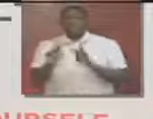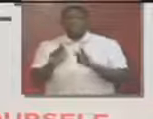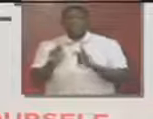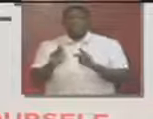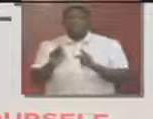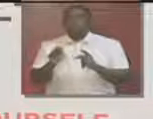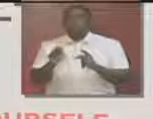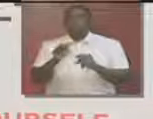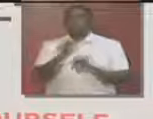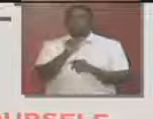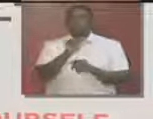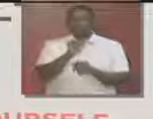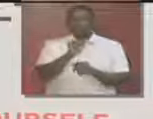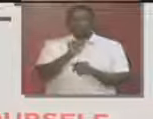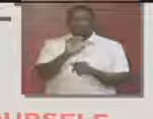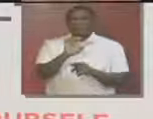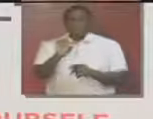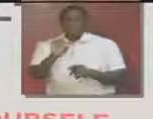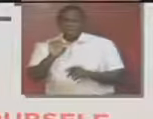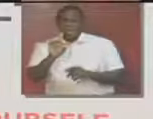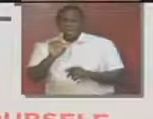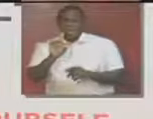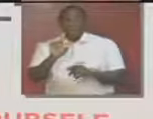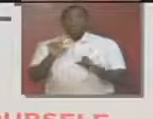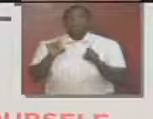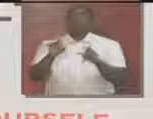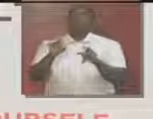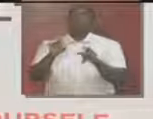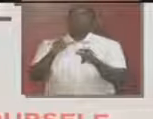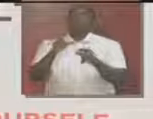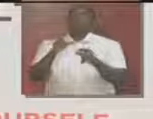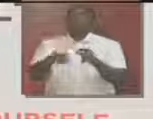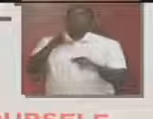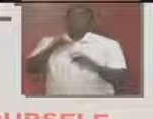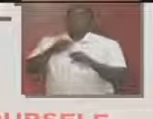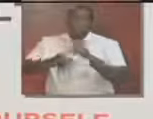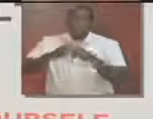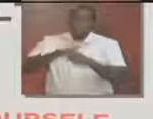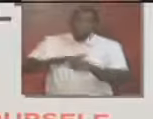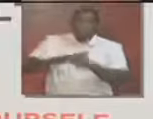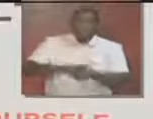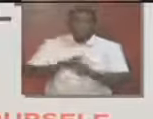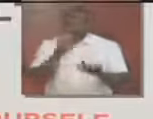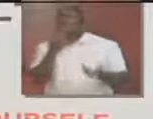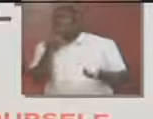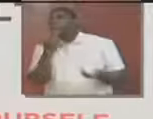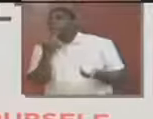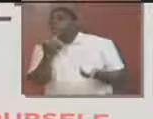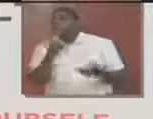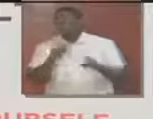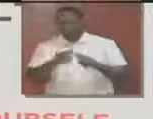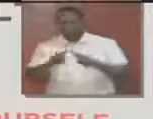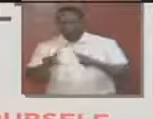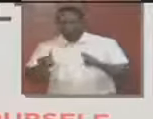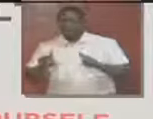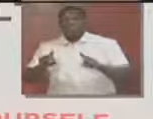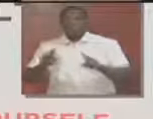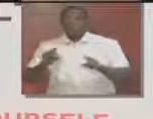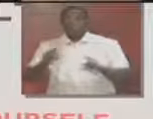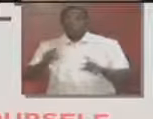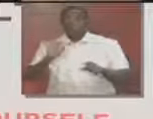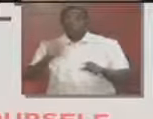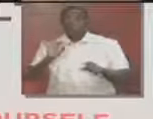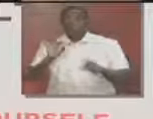diabetes, for example, and those conditions in COVID-19 patients, are they more prevalent in patients in